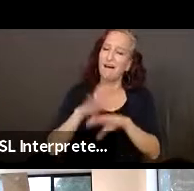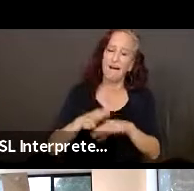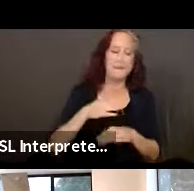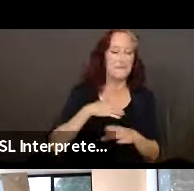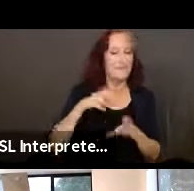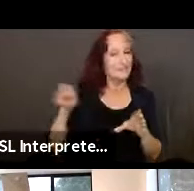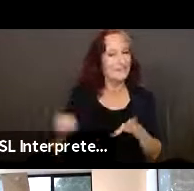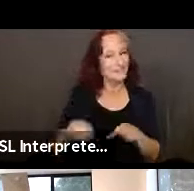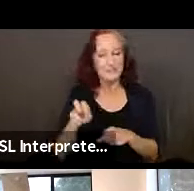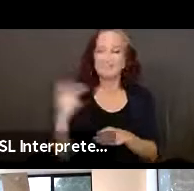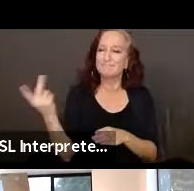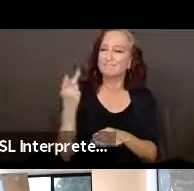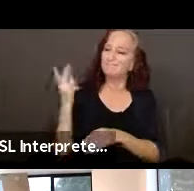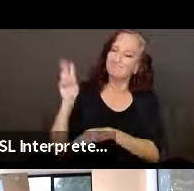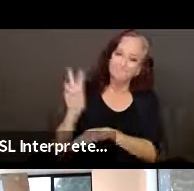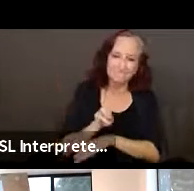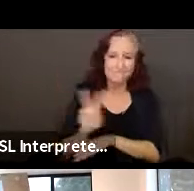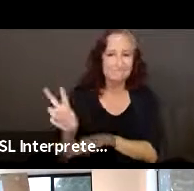way.